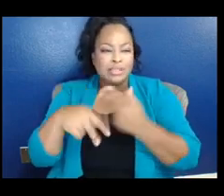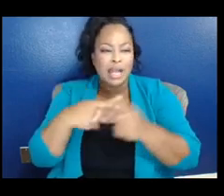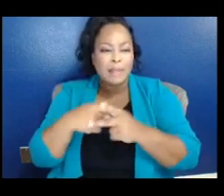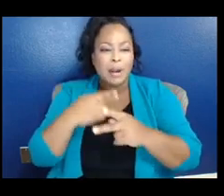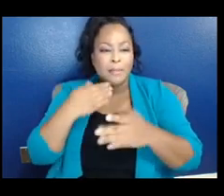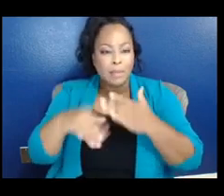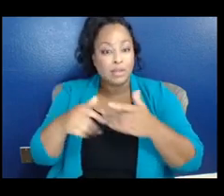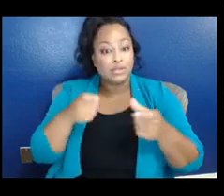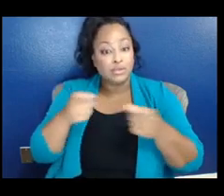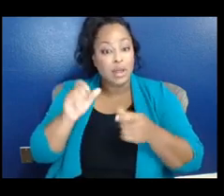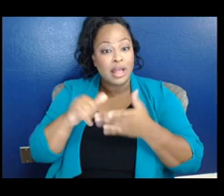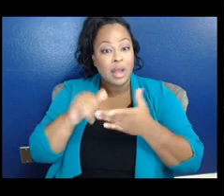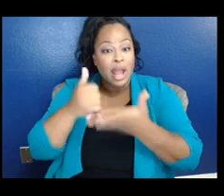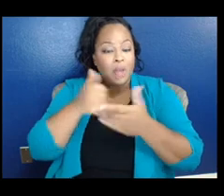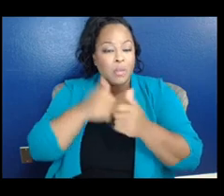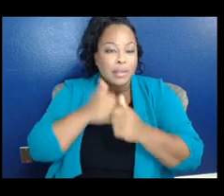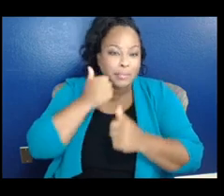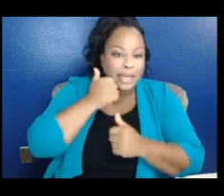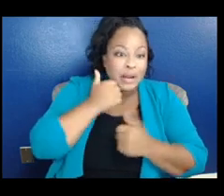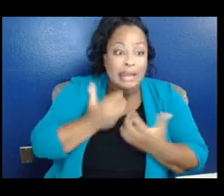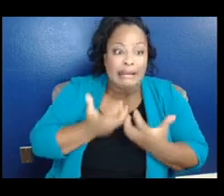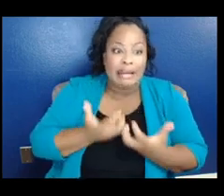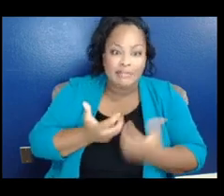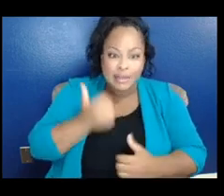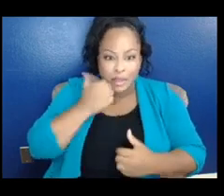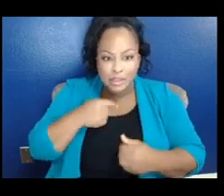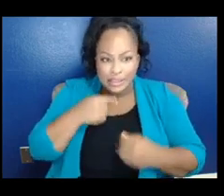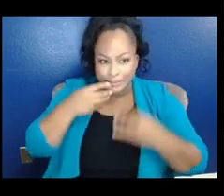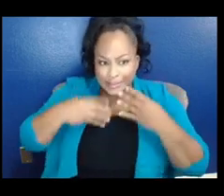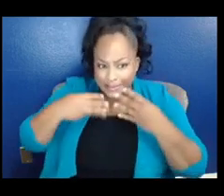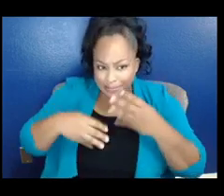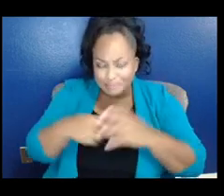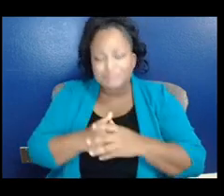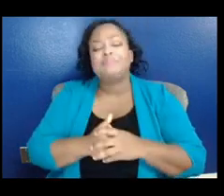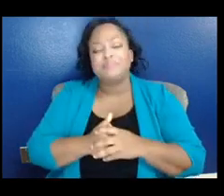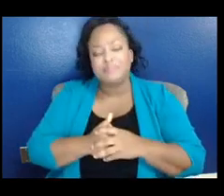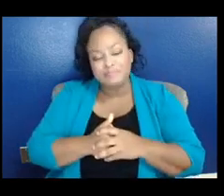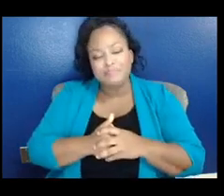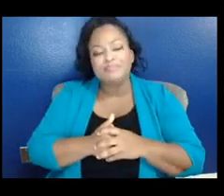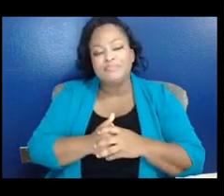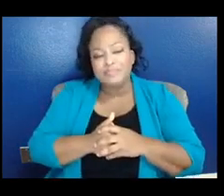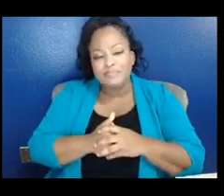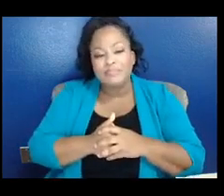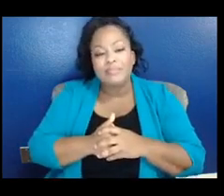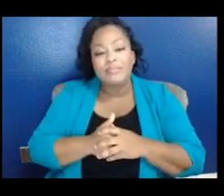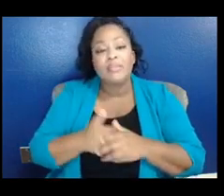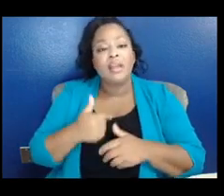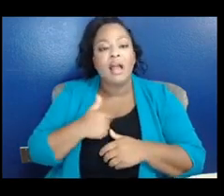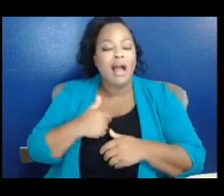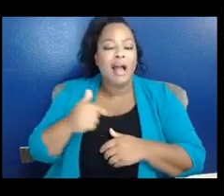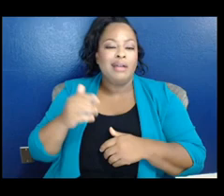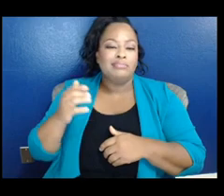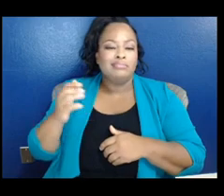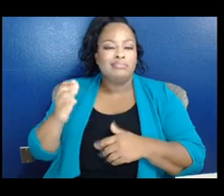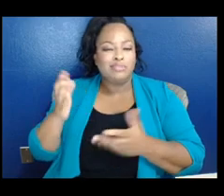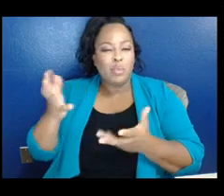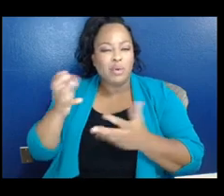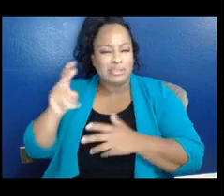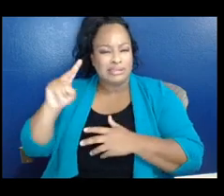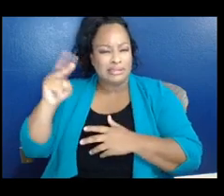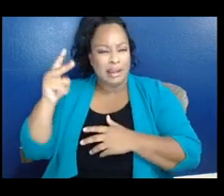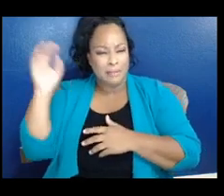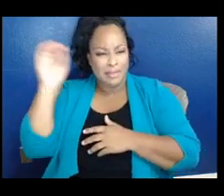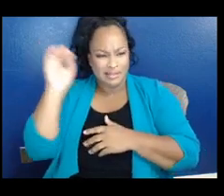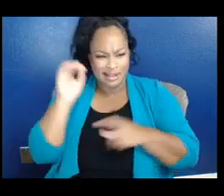birth control that could help with my period, my heavy periods and bleeding. And I sought a second opinion